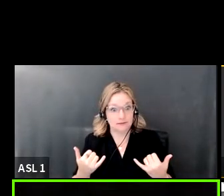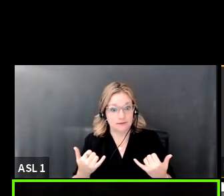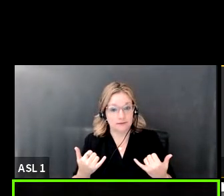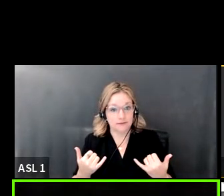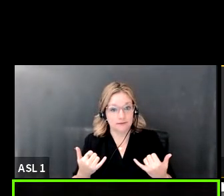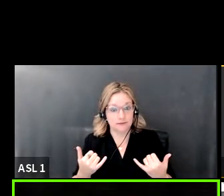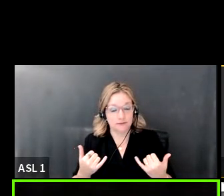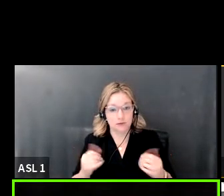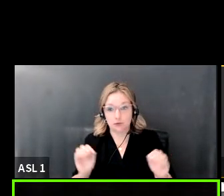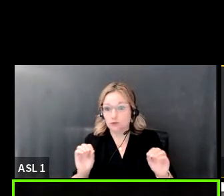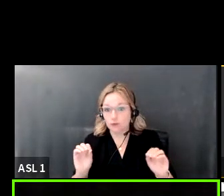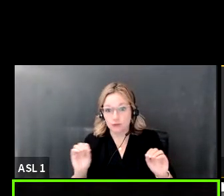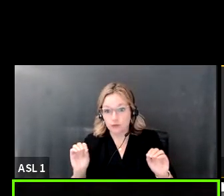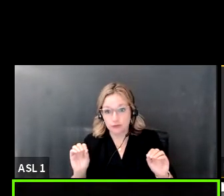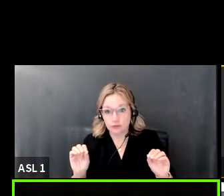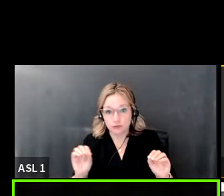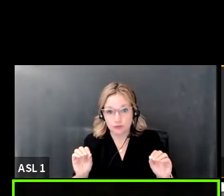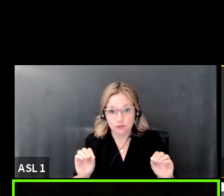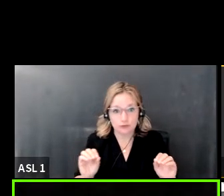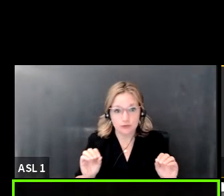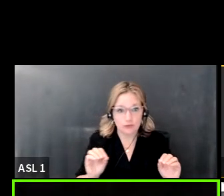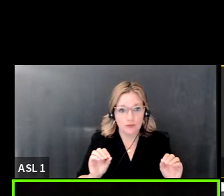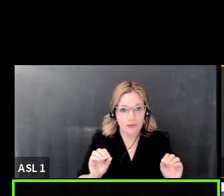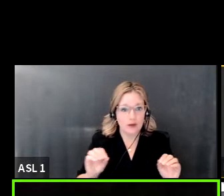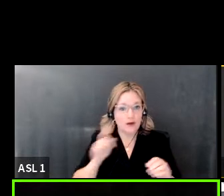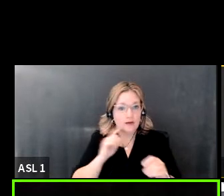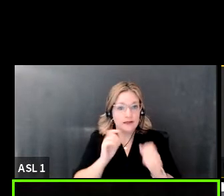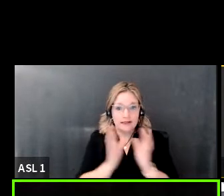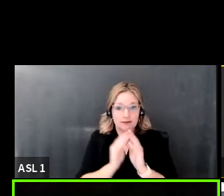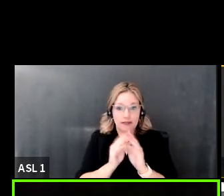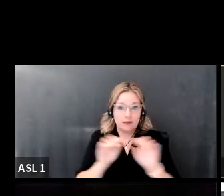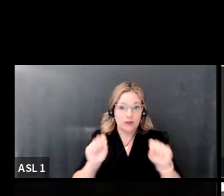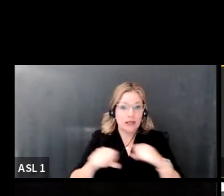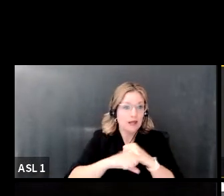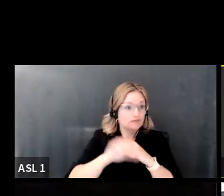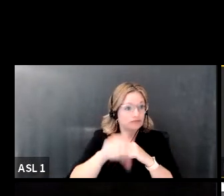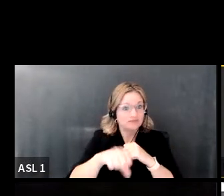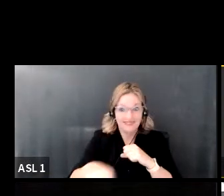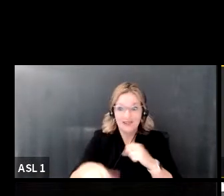i'm not seeing any uh this meeting could go on a little longer if we wanted